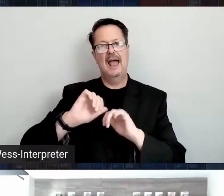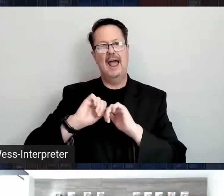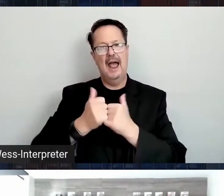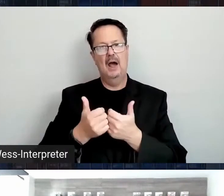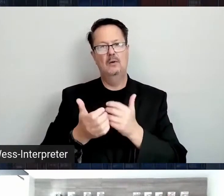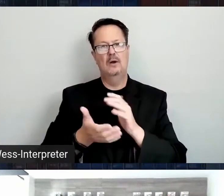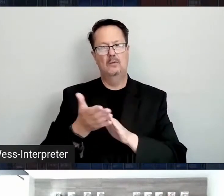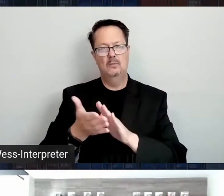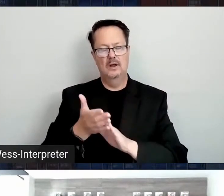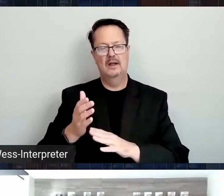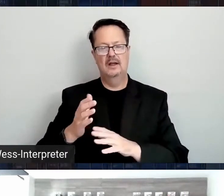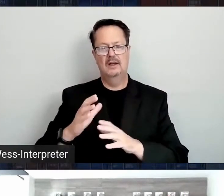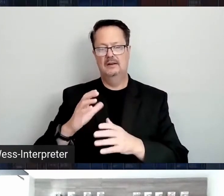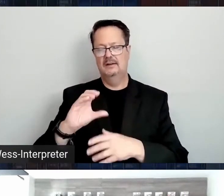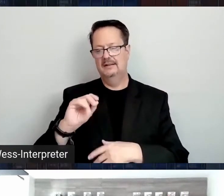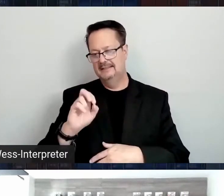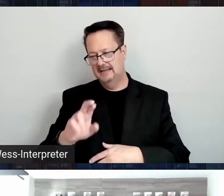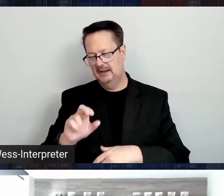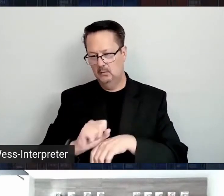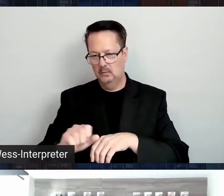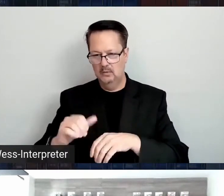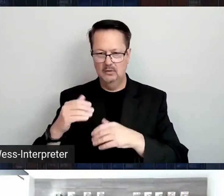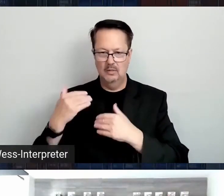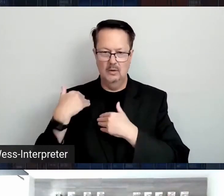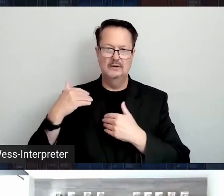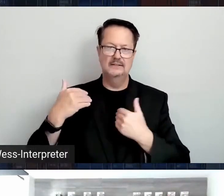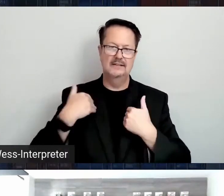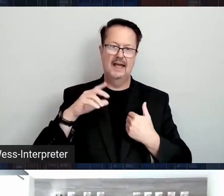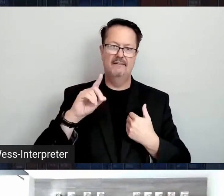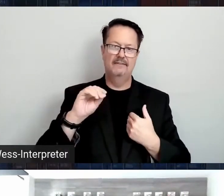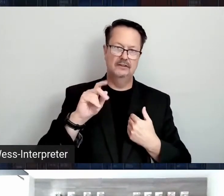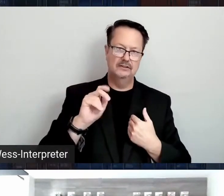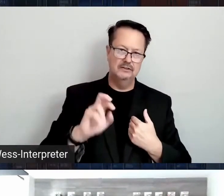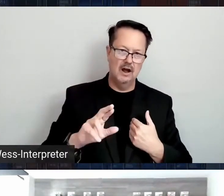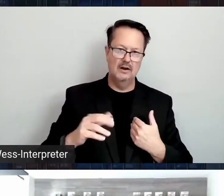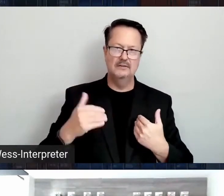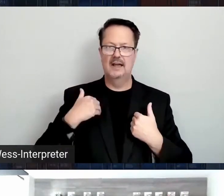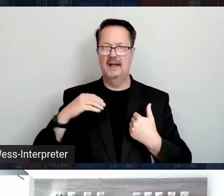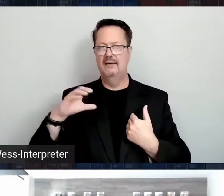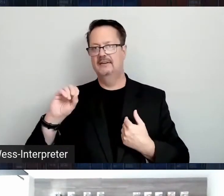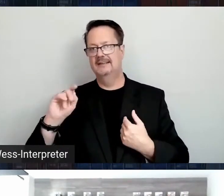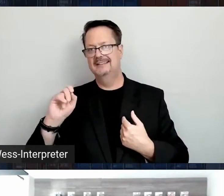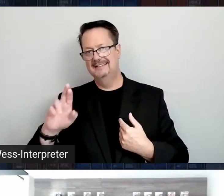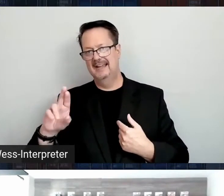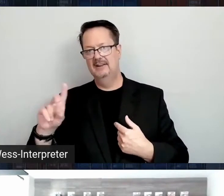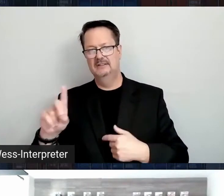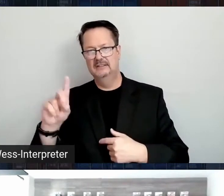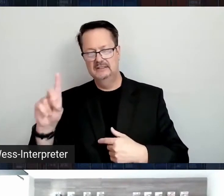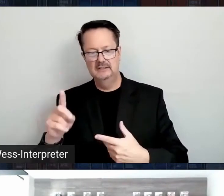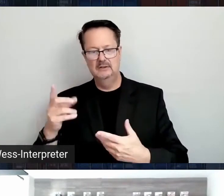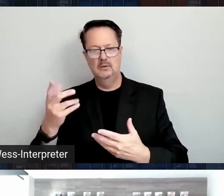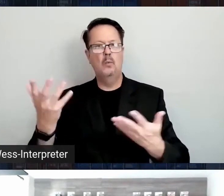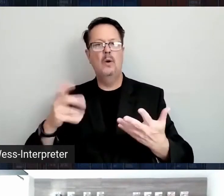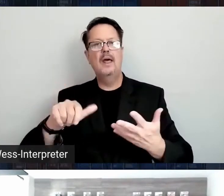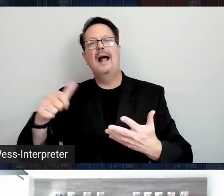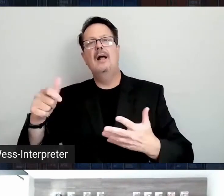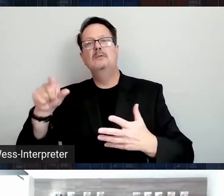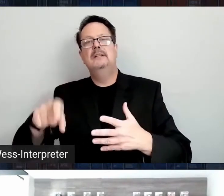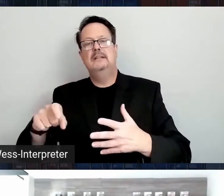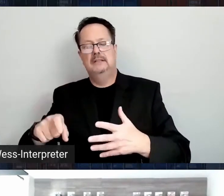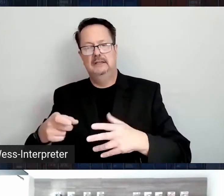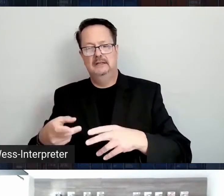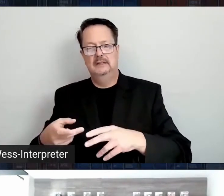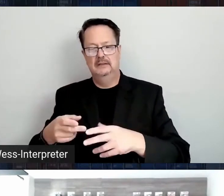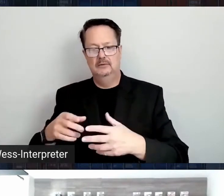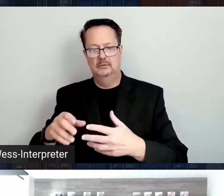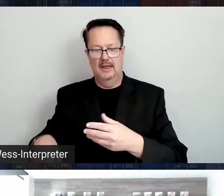workload? Does it have the Docker daemon? Does it have containerd? And what else are the things that it might need based on the workloads that are on top of that? And then we took that a